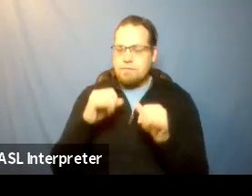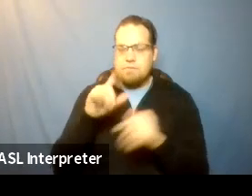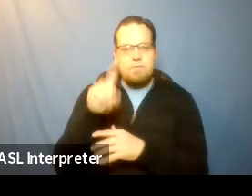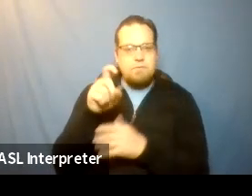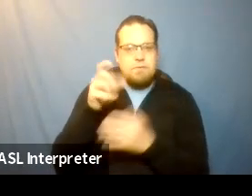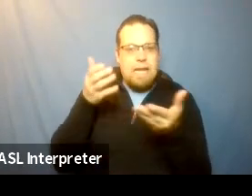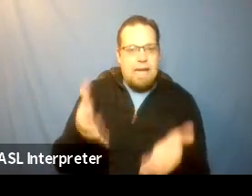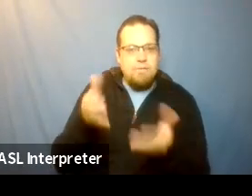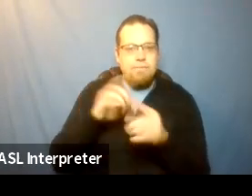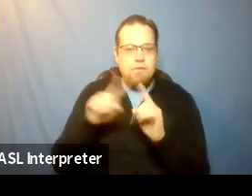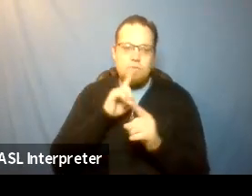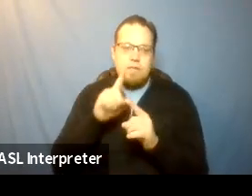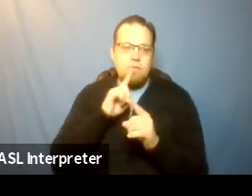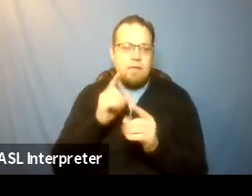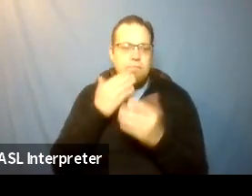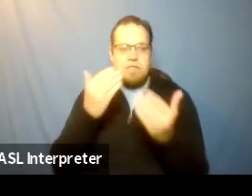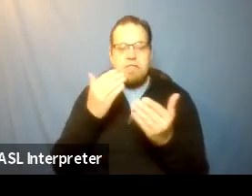But really appreciate